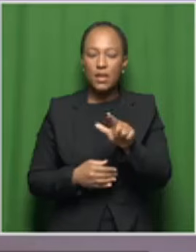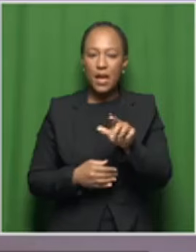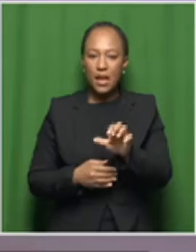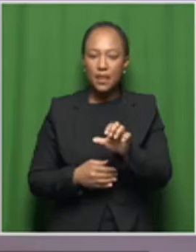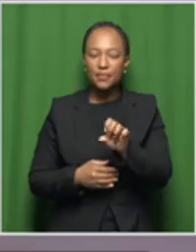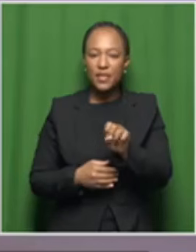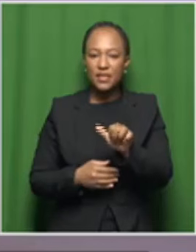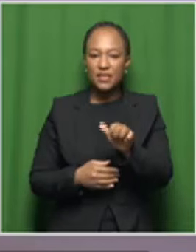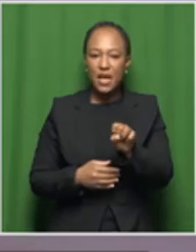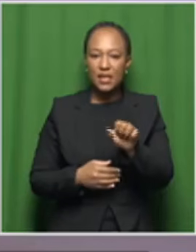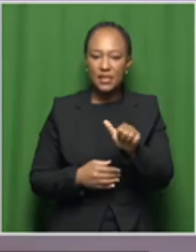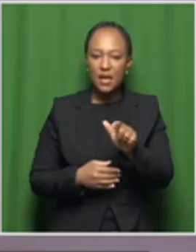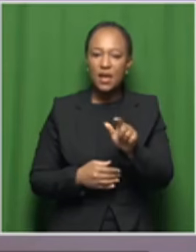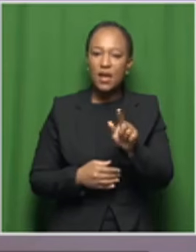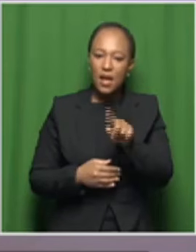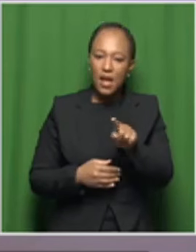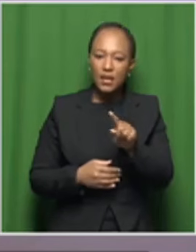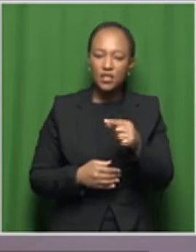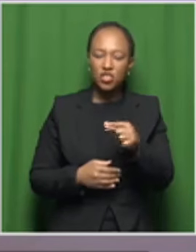mutalesasa@gmail.com.